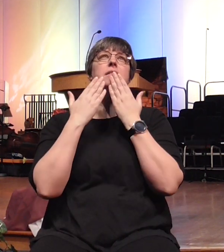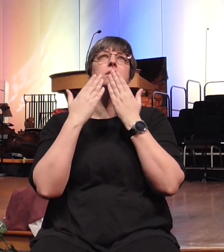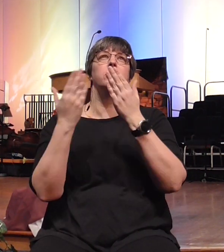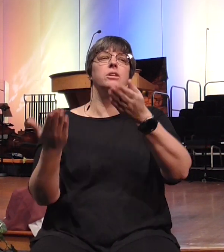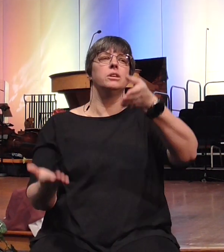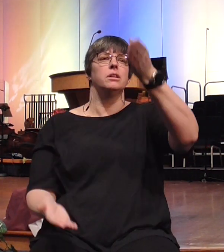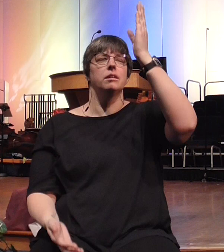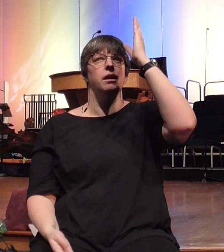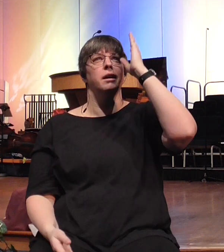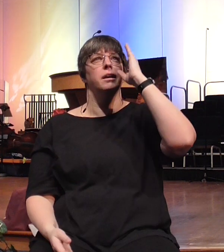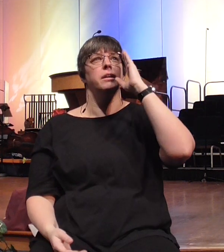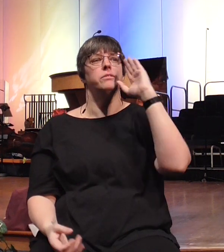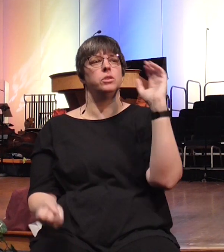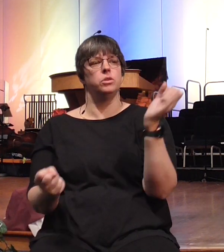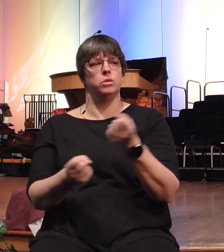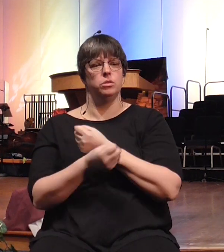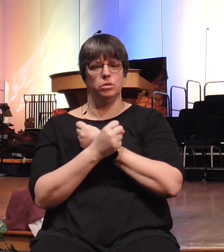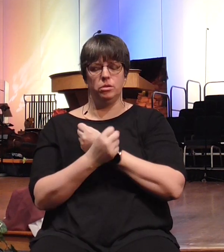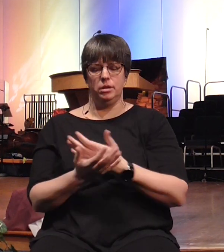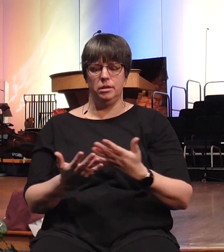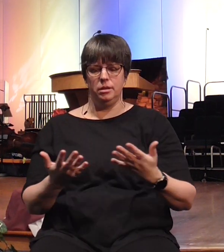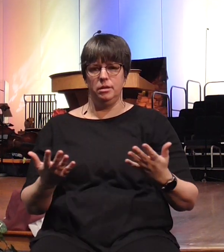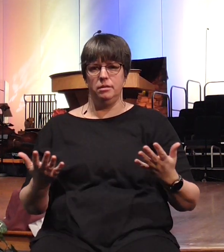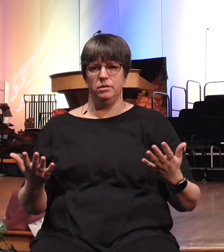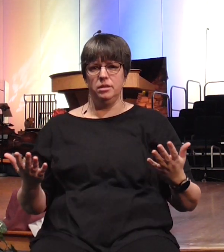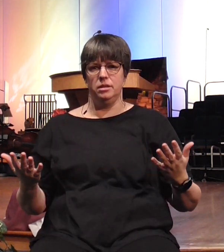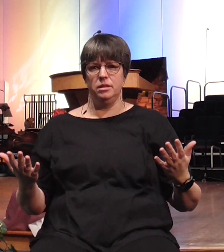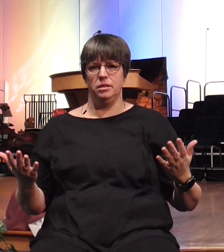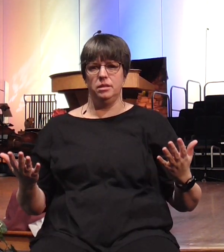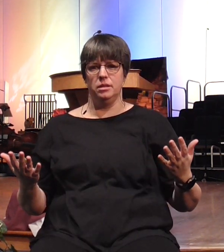Oh, thank you, God, for